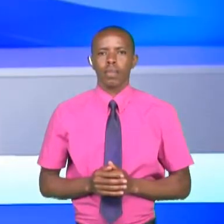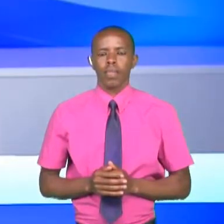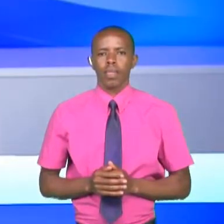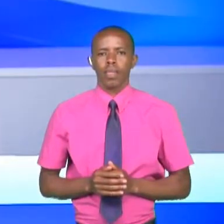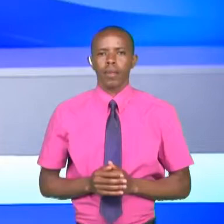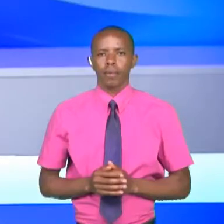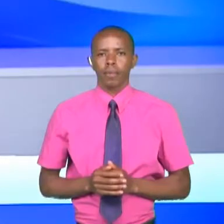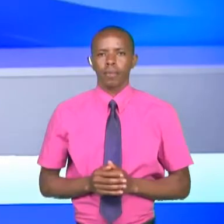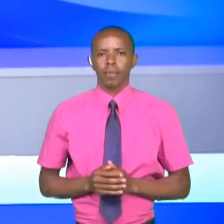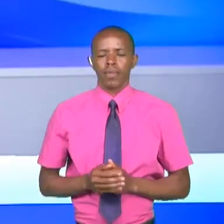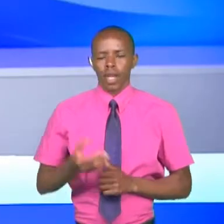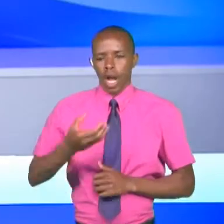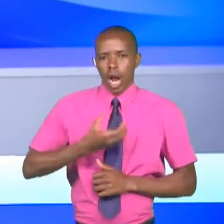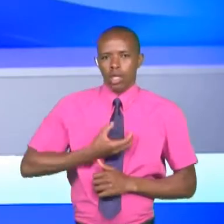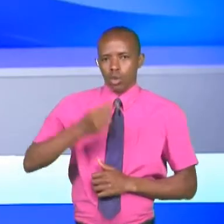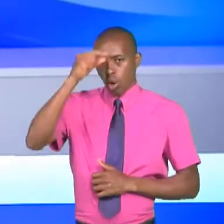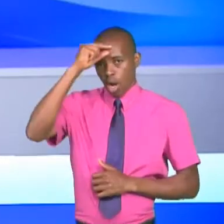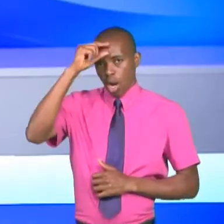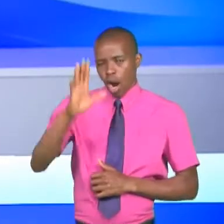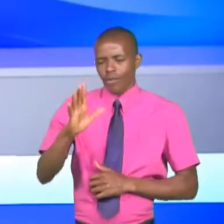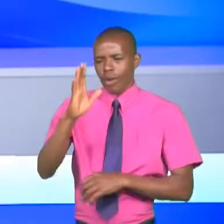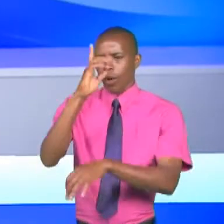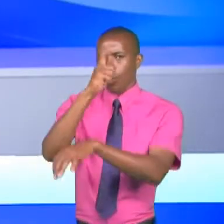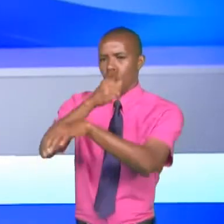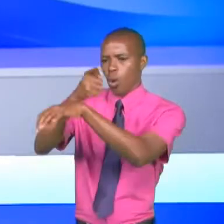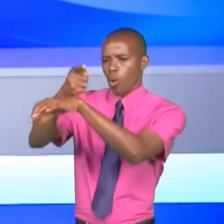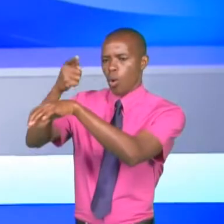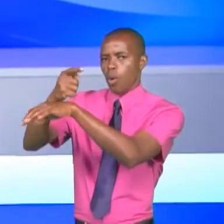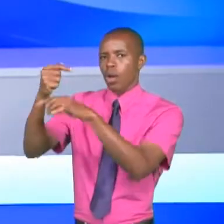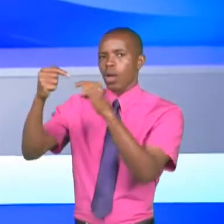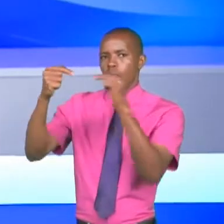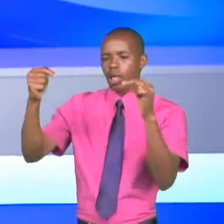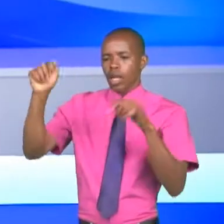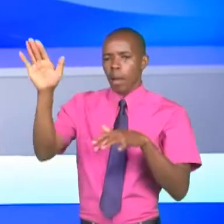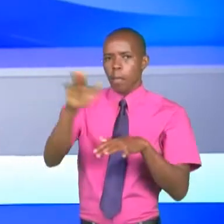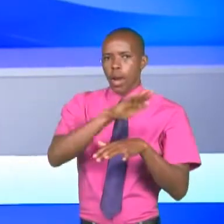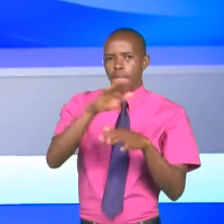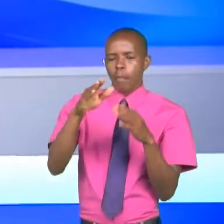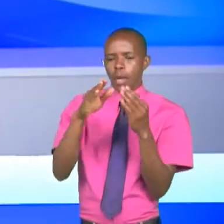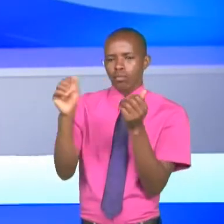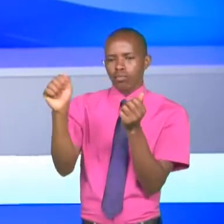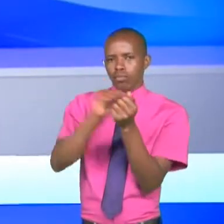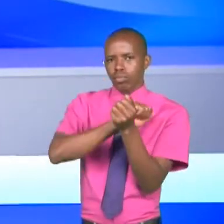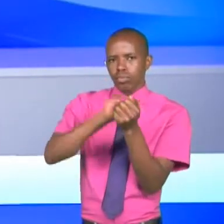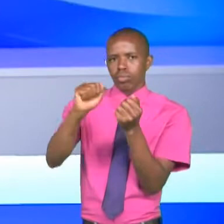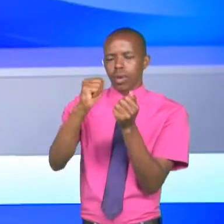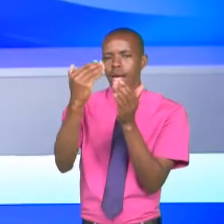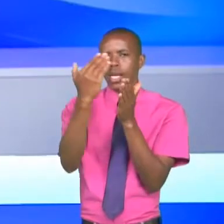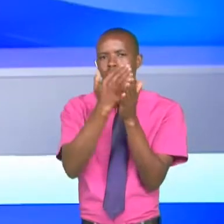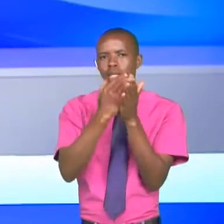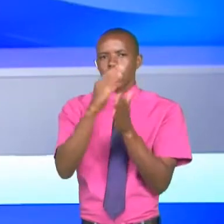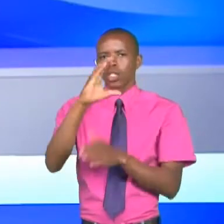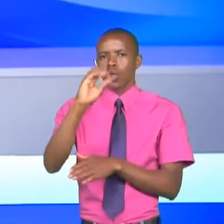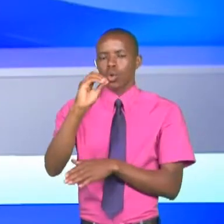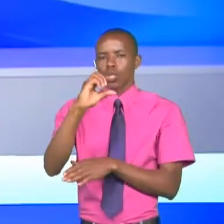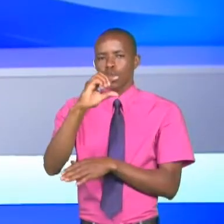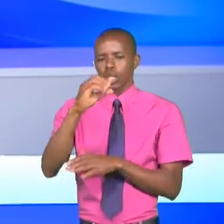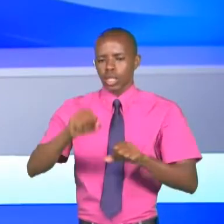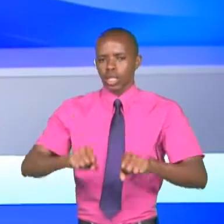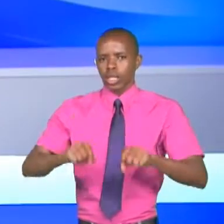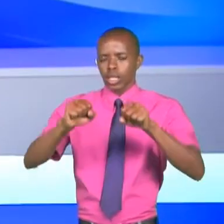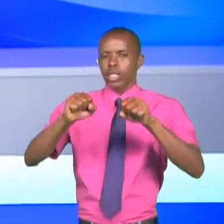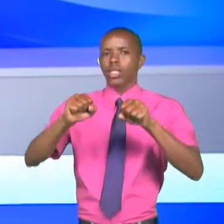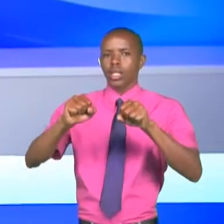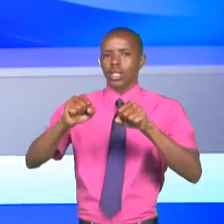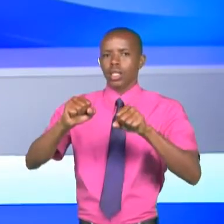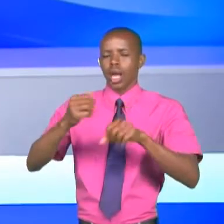The Council of Governors has cautioned against the dissolution of Parliament. In a statement, COG Chair has said that while the